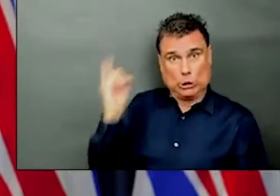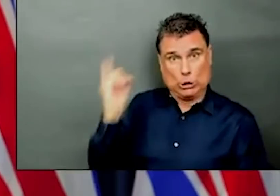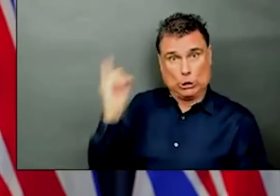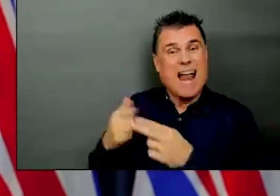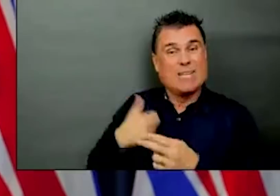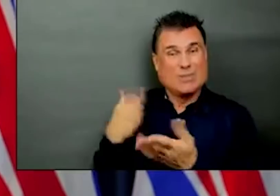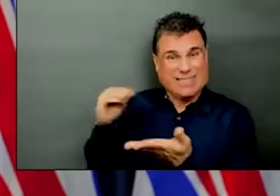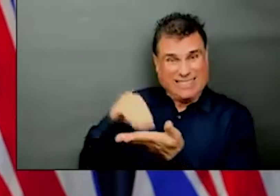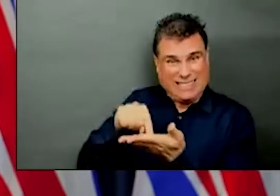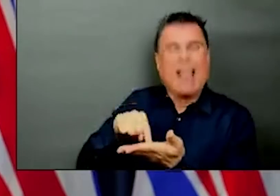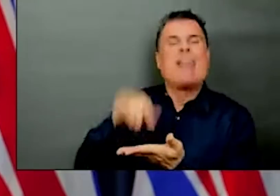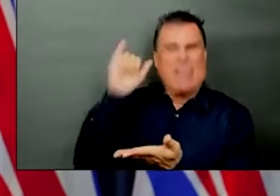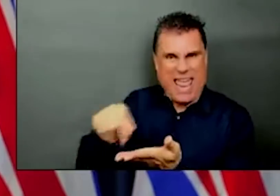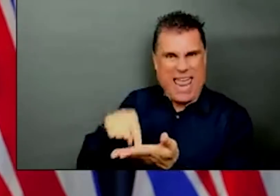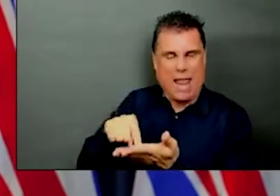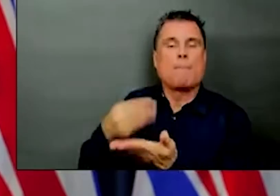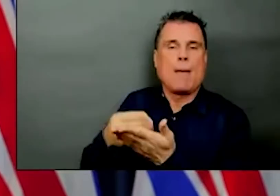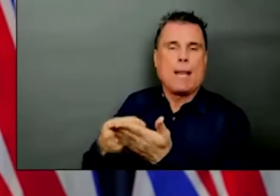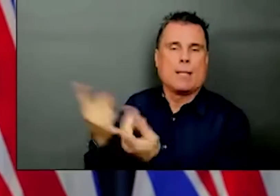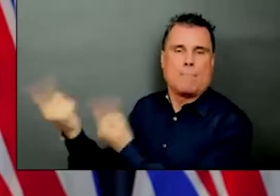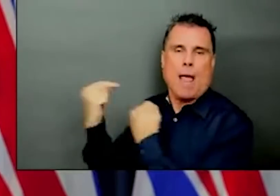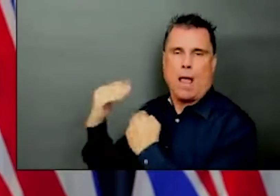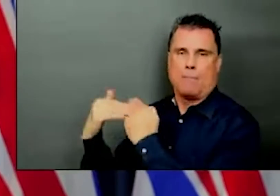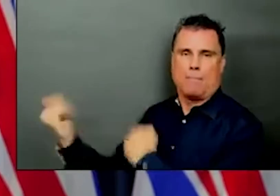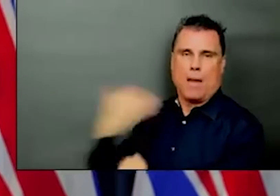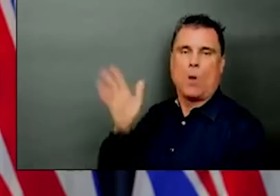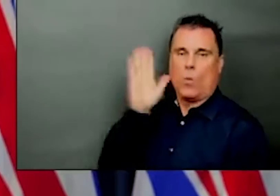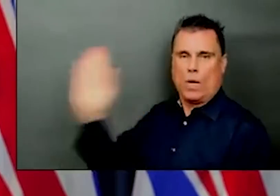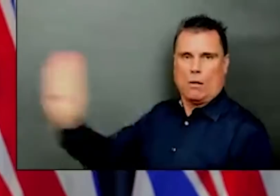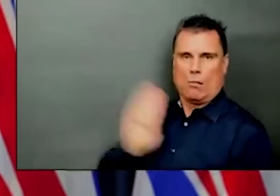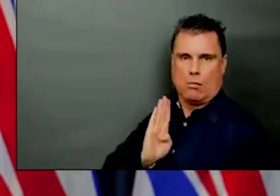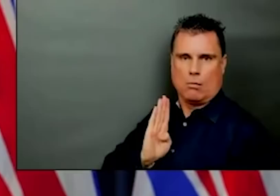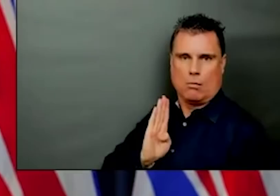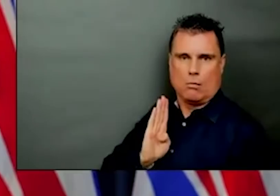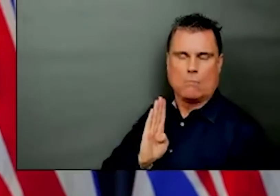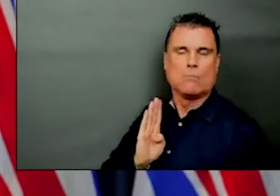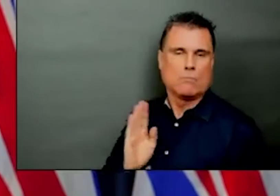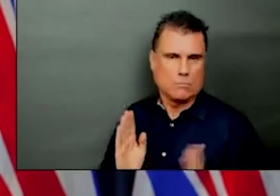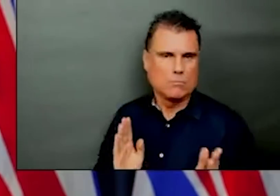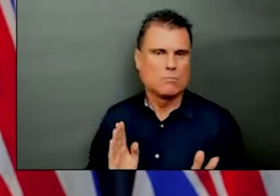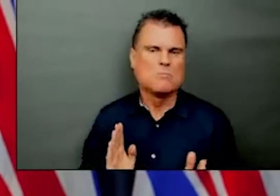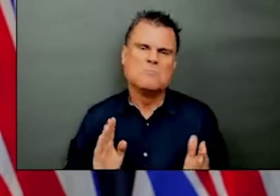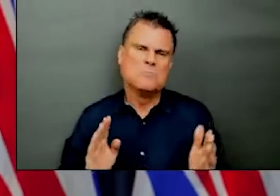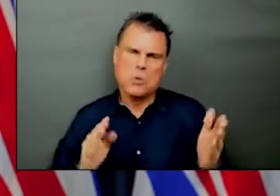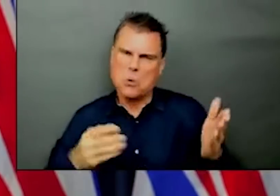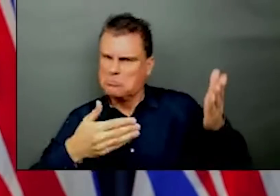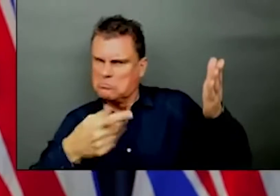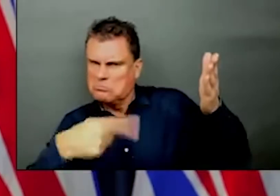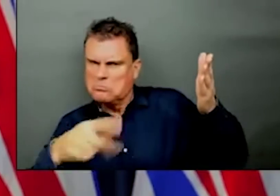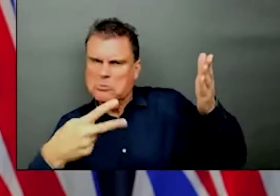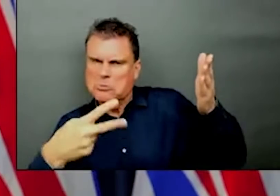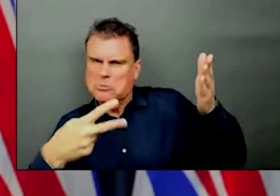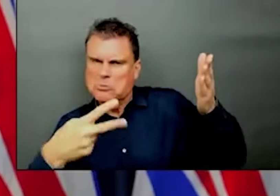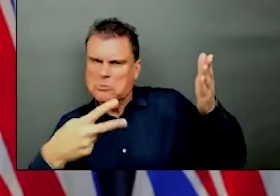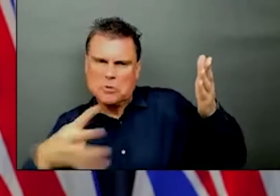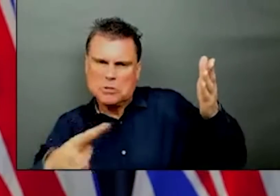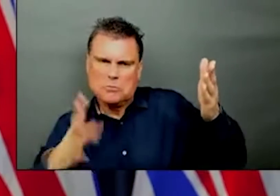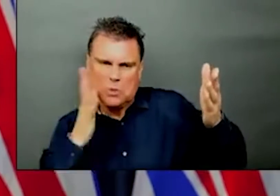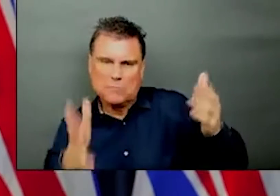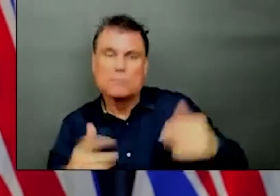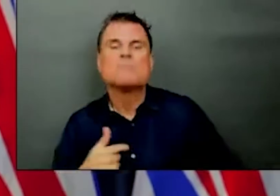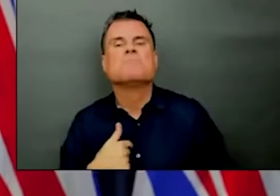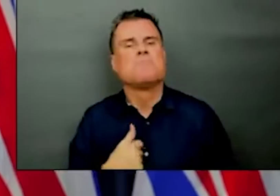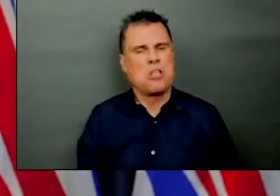are confident with the changes that we've made at ICBC, the enhanced care model, the changes with Civil Tribunal and other issues